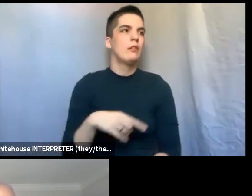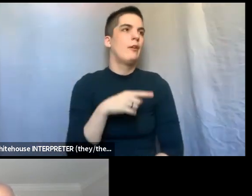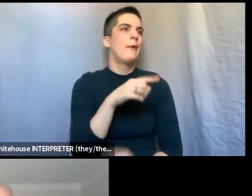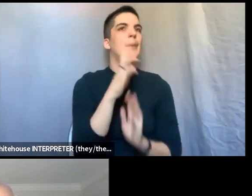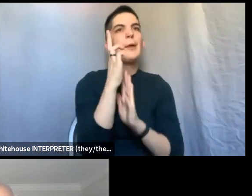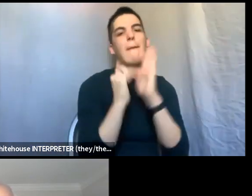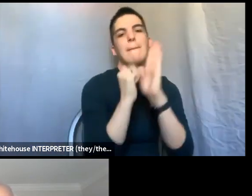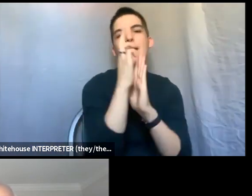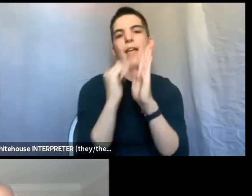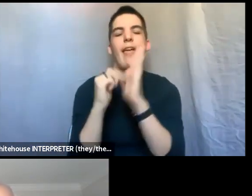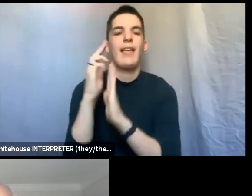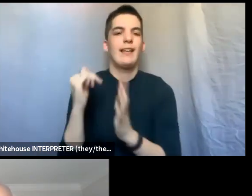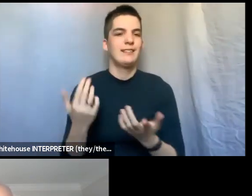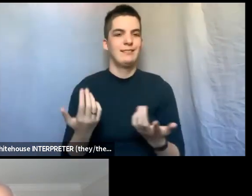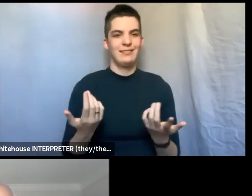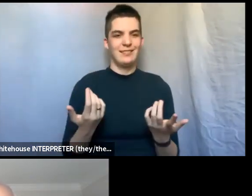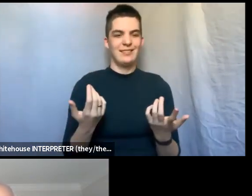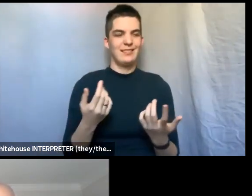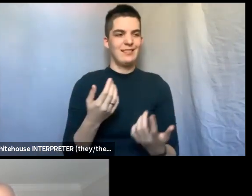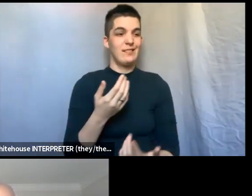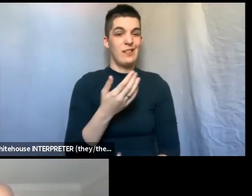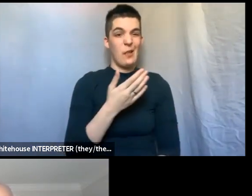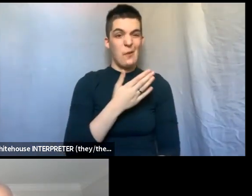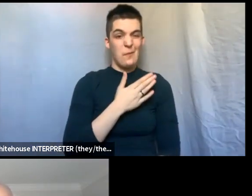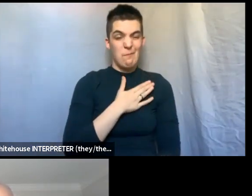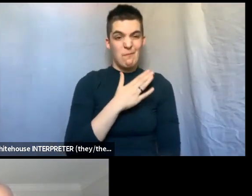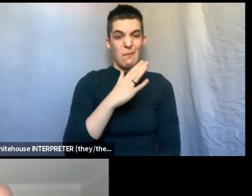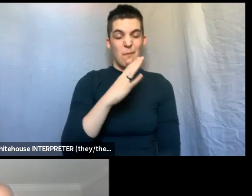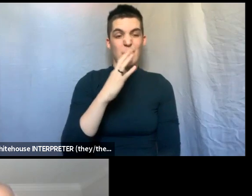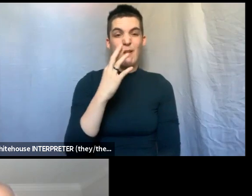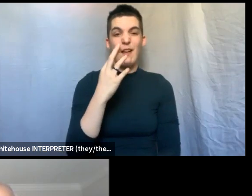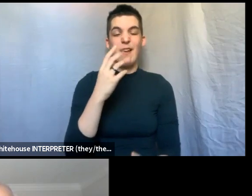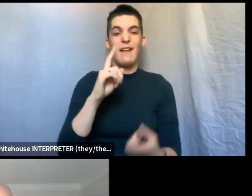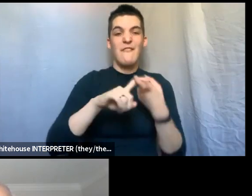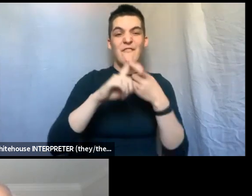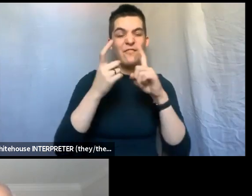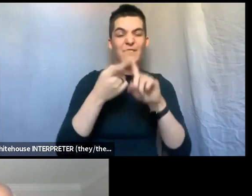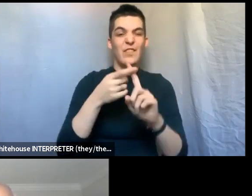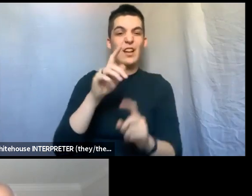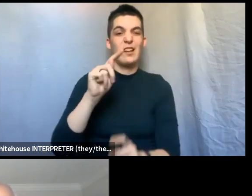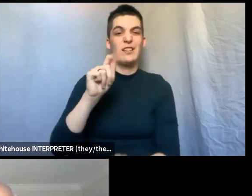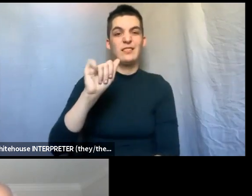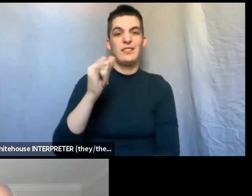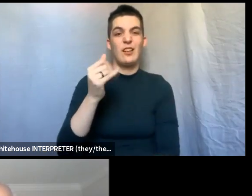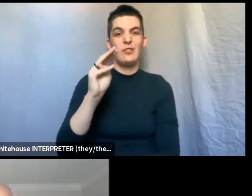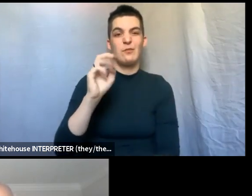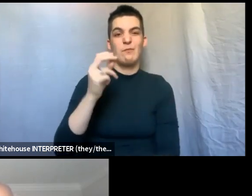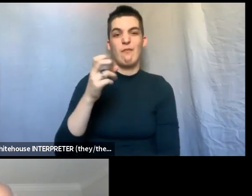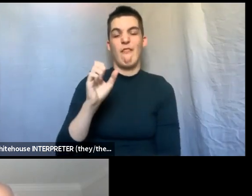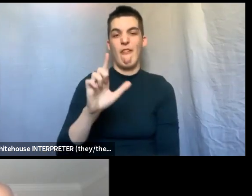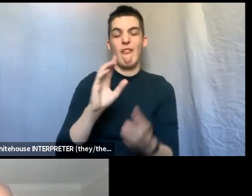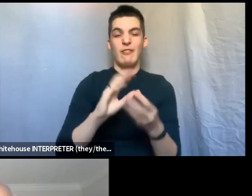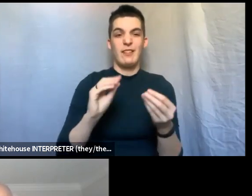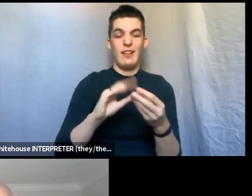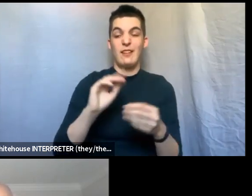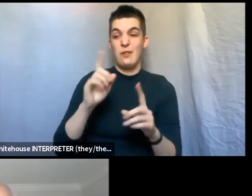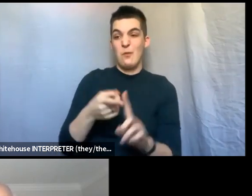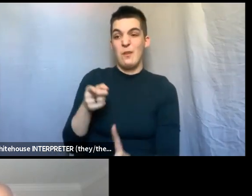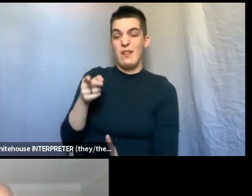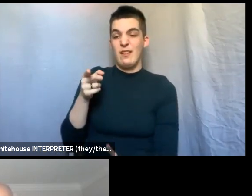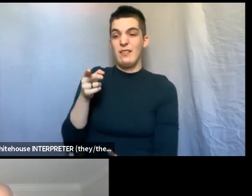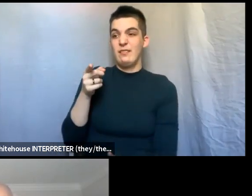Las Meninas. As my old friend Taj Mahal used to say, when Mahalia Jackson sings, she doesn't come down